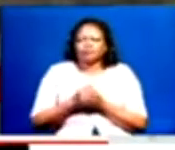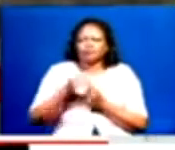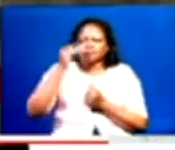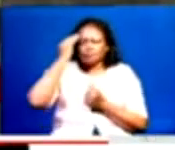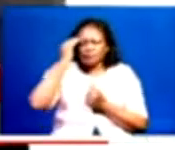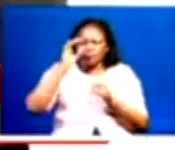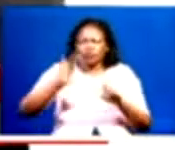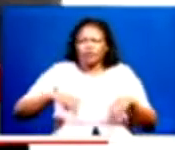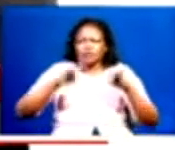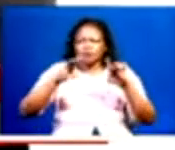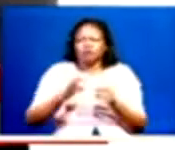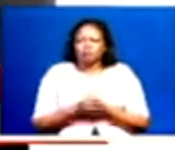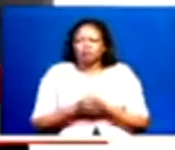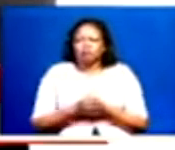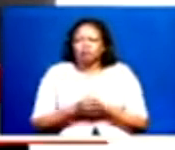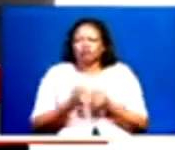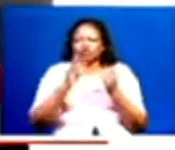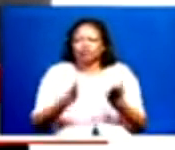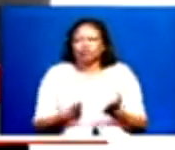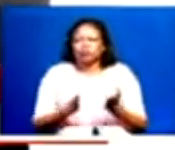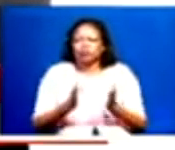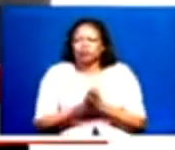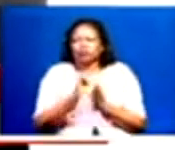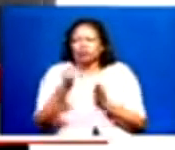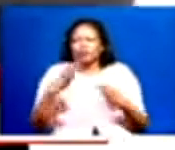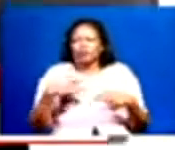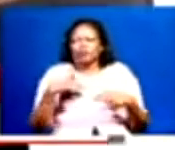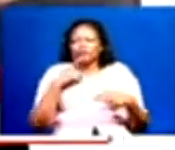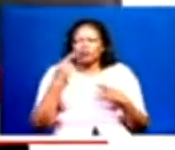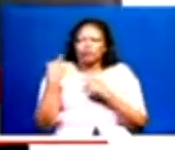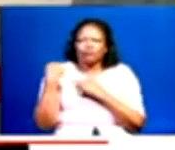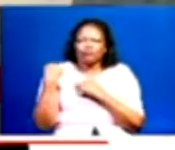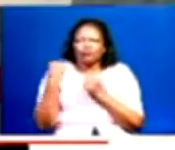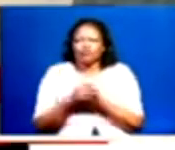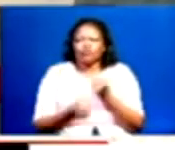Austrian Jewish journalist and playwright best known for his role in the